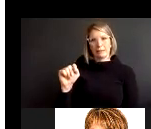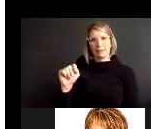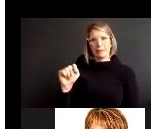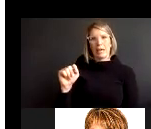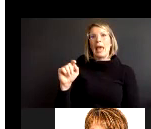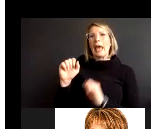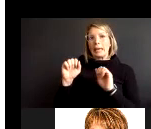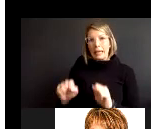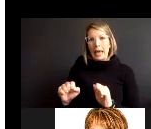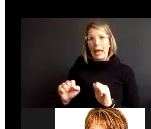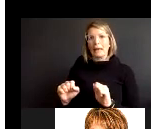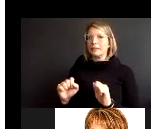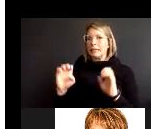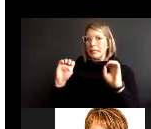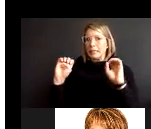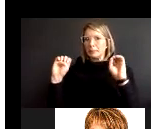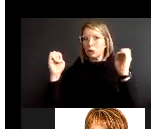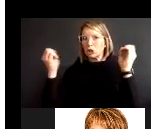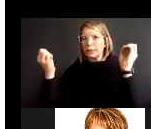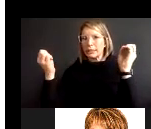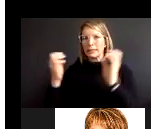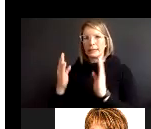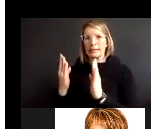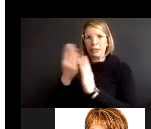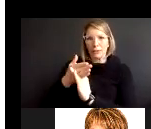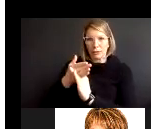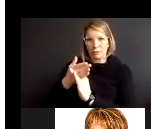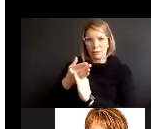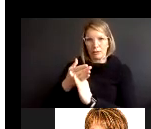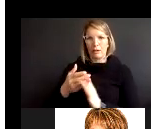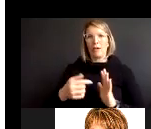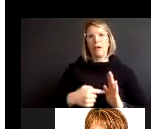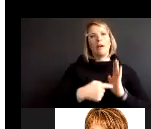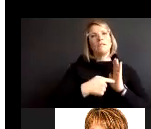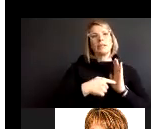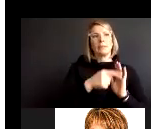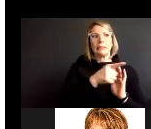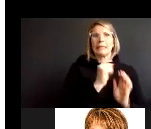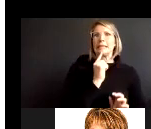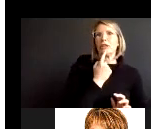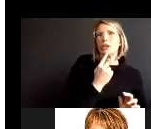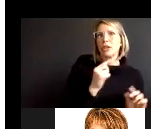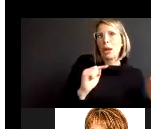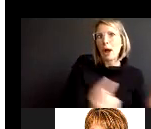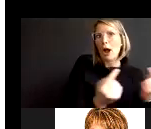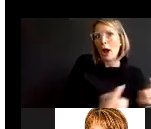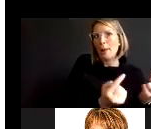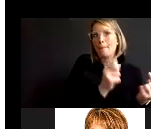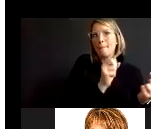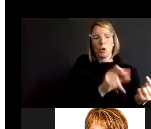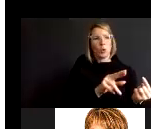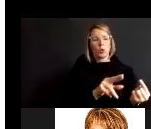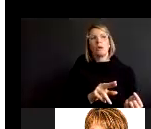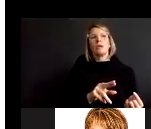intervention. So in the event a case came up where the risk of, say, substantial harm or is imminent and is believed that the